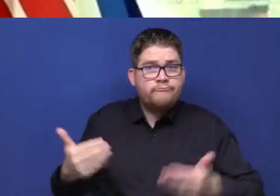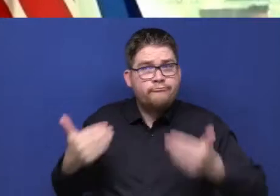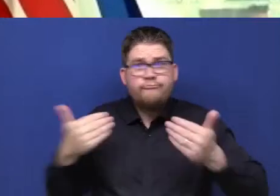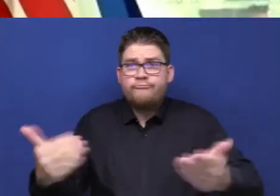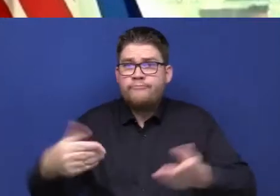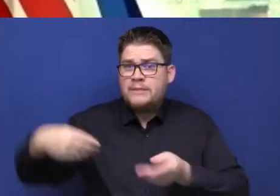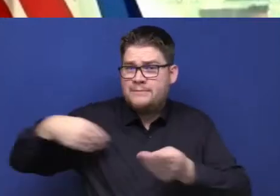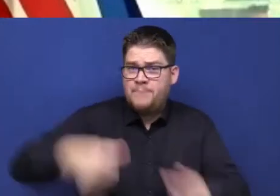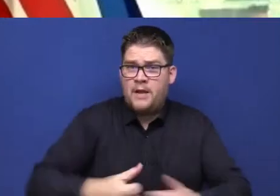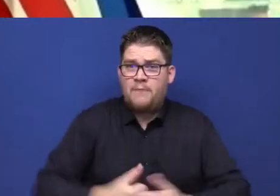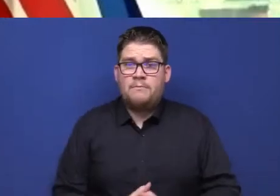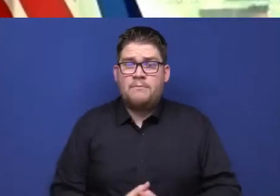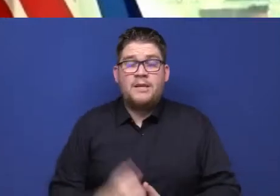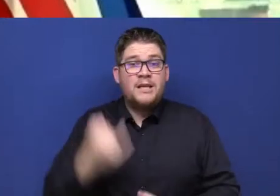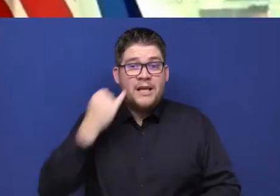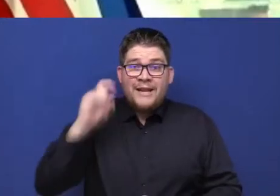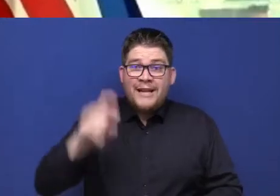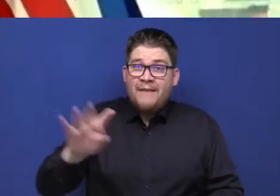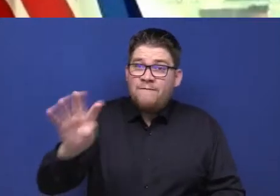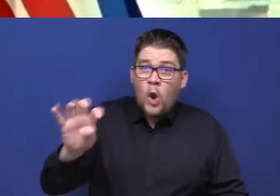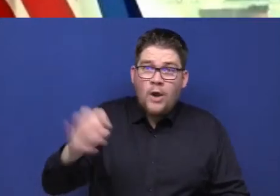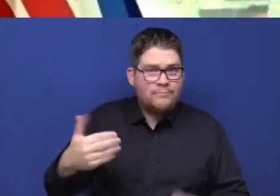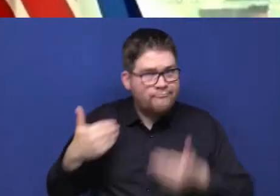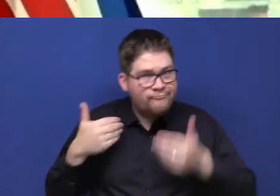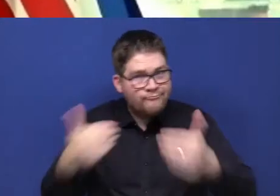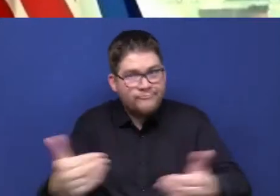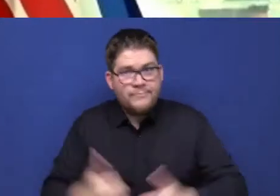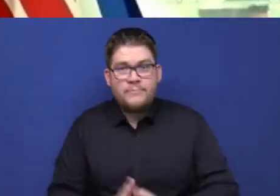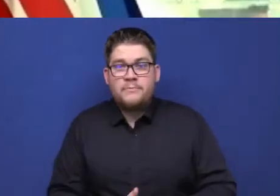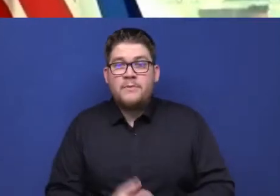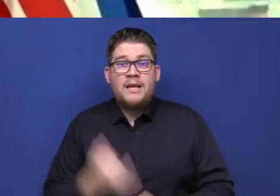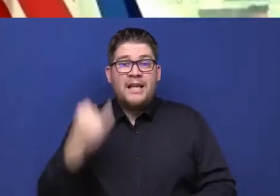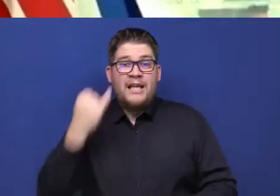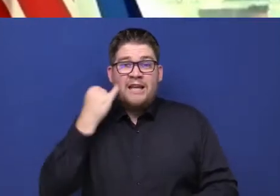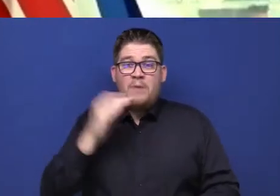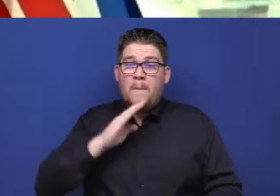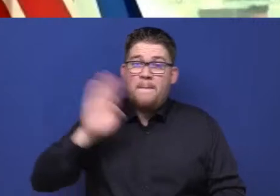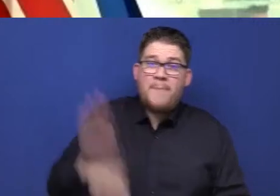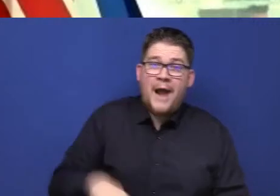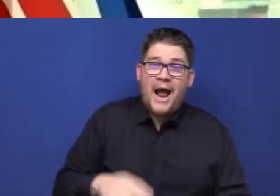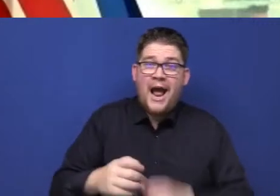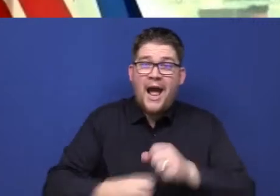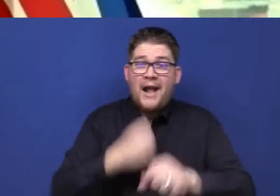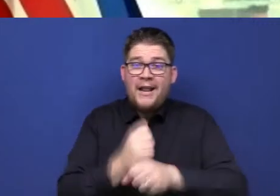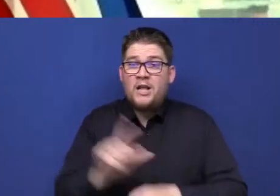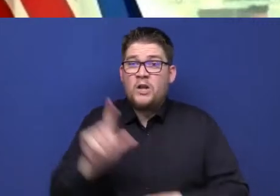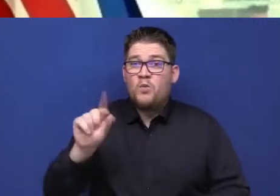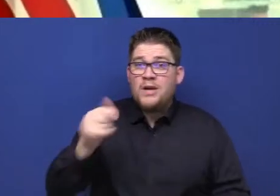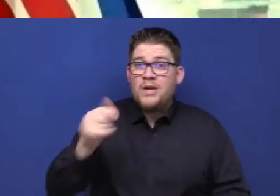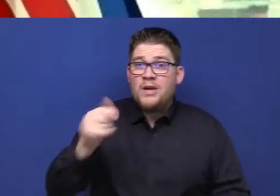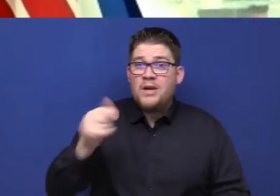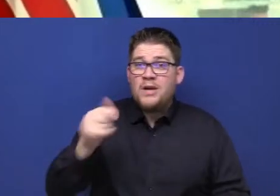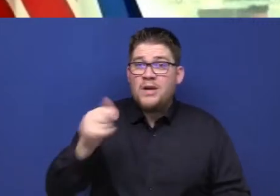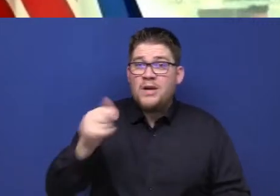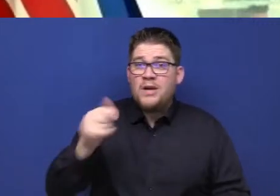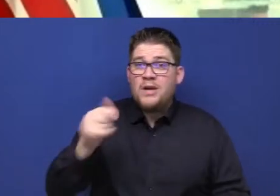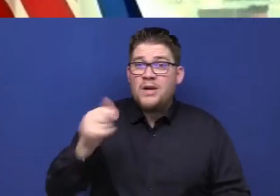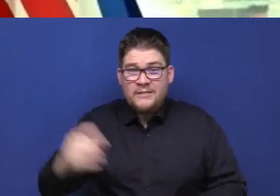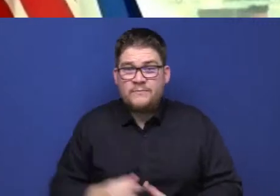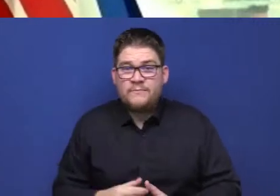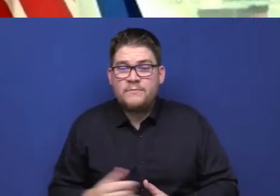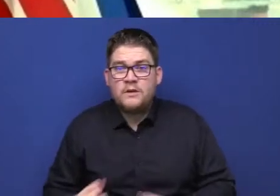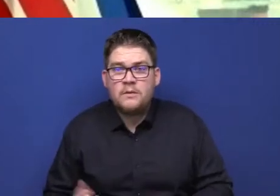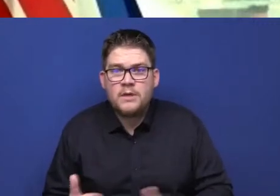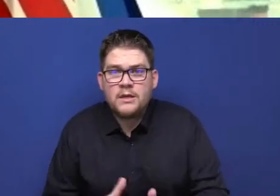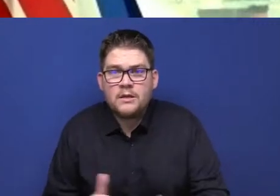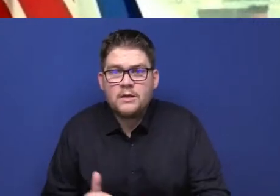Money is not the issue. Fighting fires, keeping communities safe, protecting property, That's what the